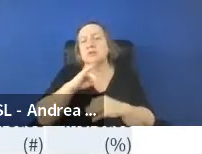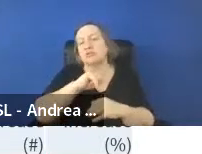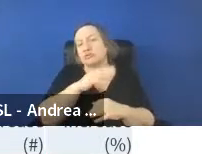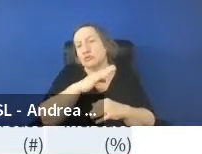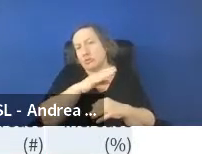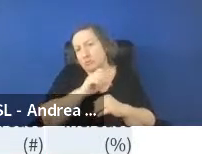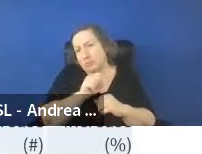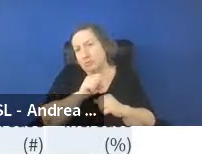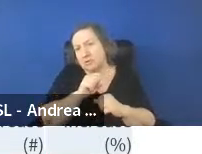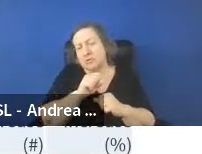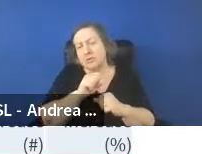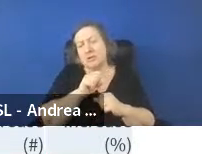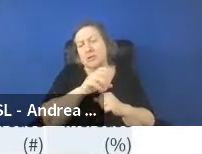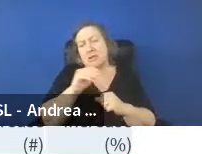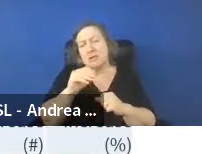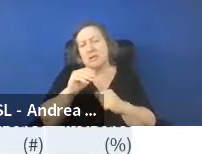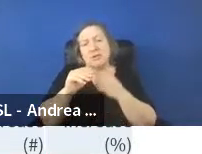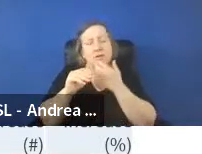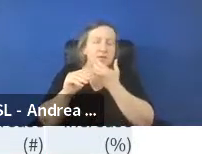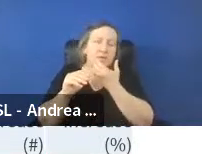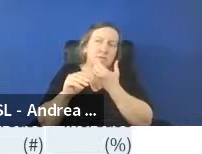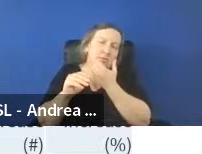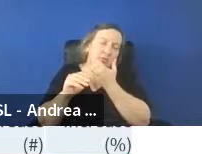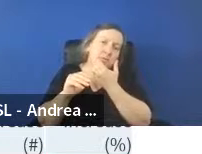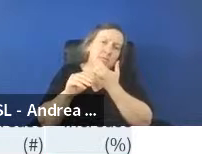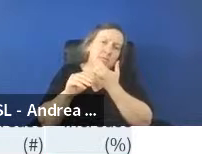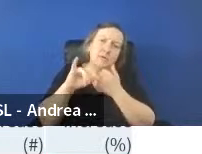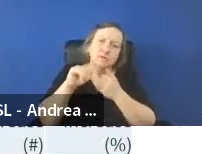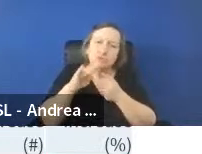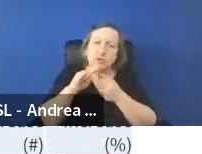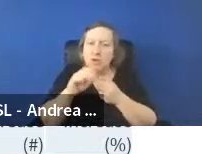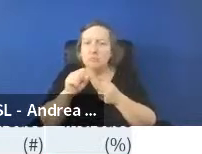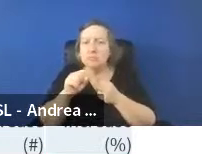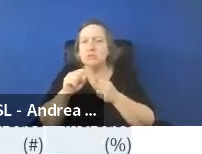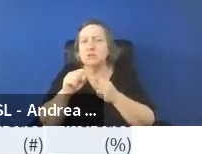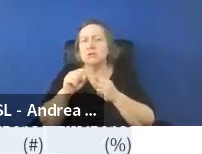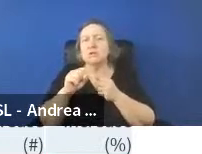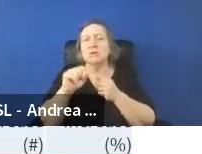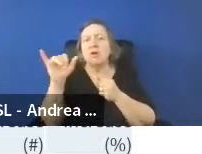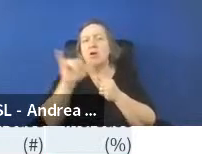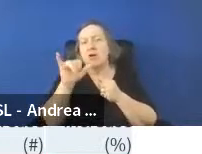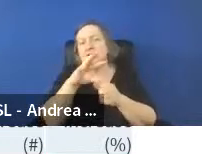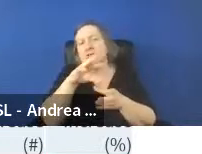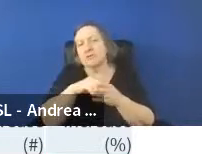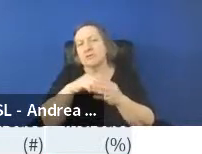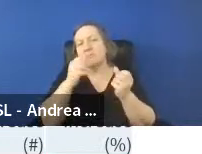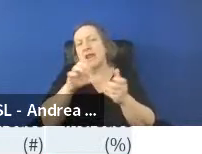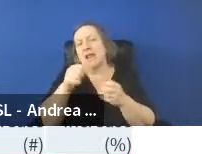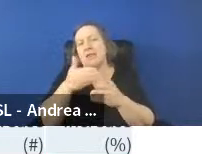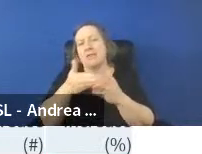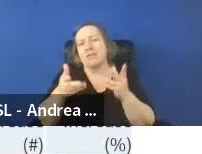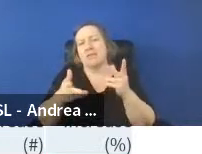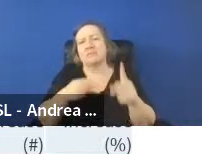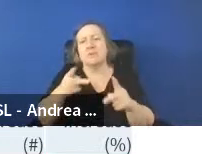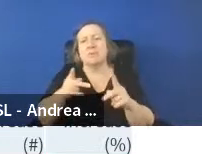jobs, but it's also jobs are a proxy for a lot of other things that people